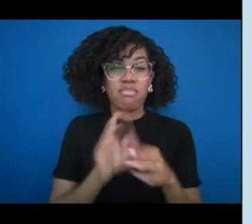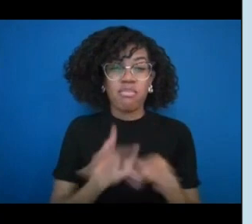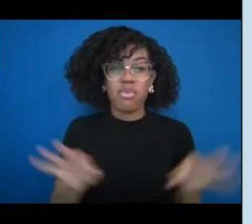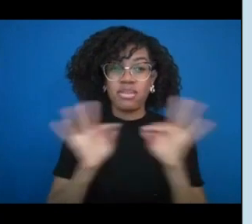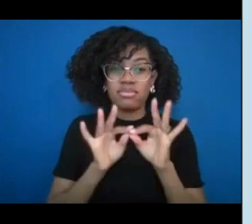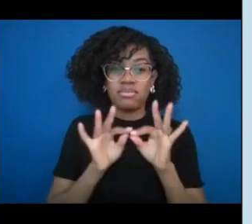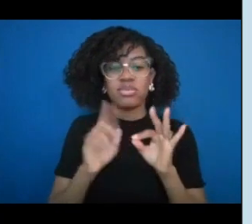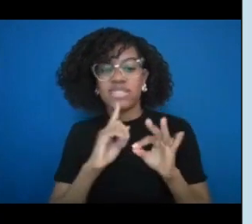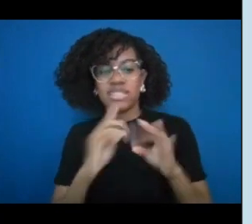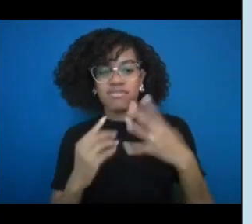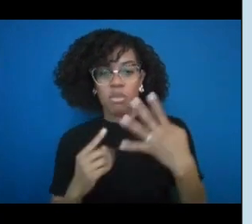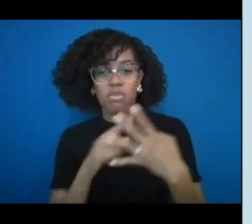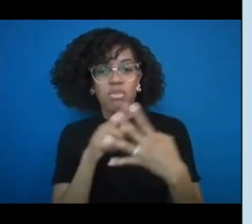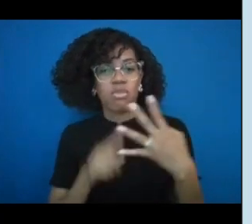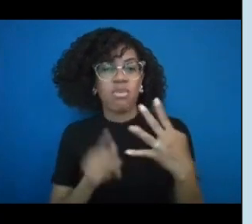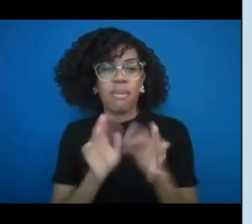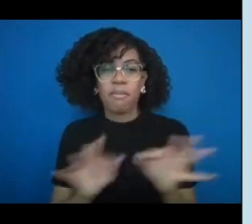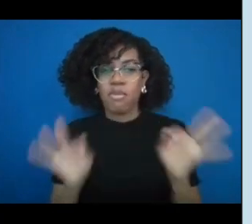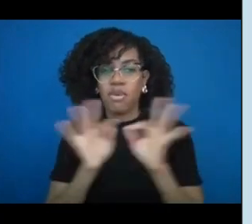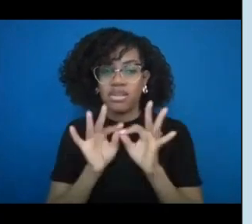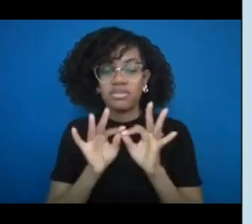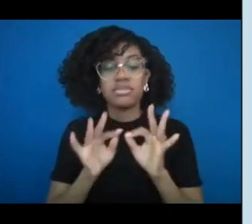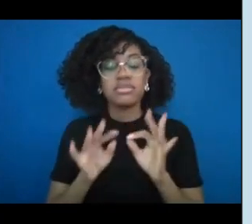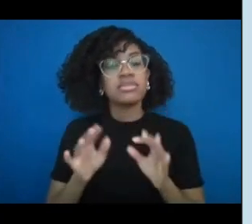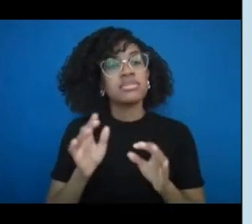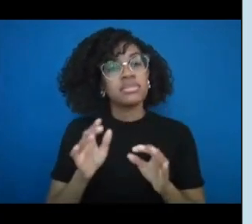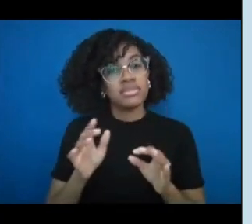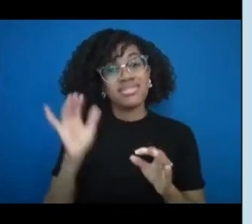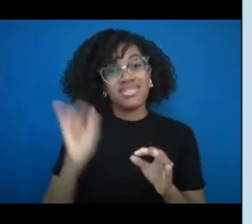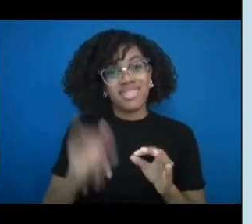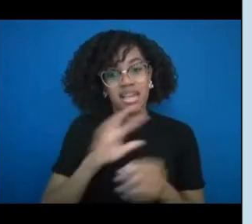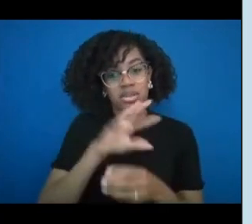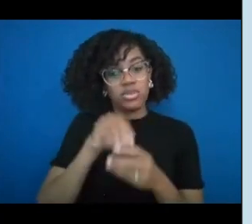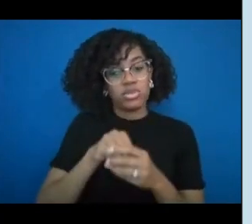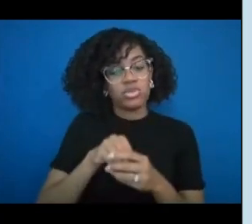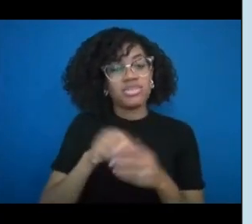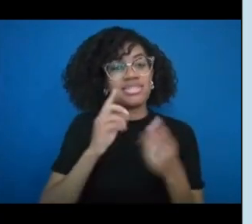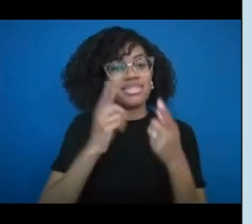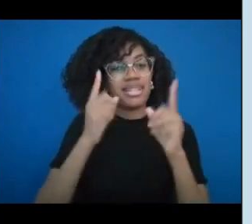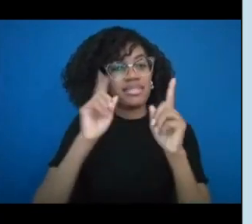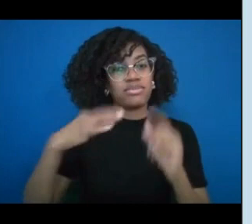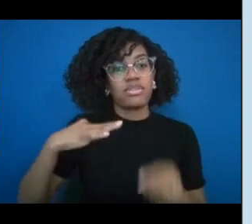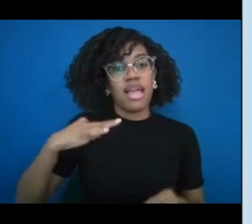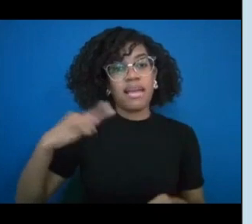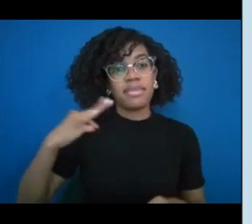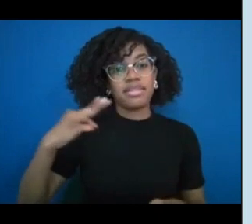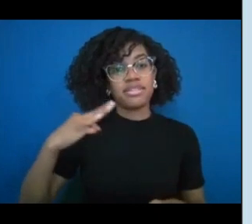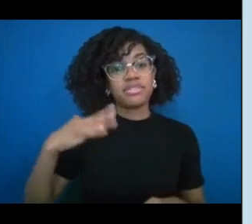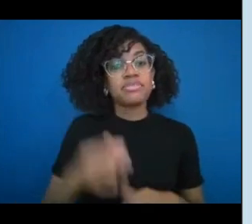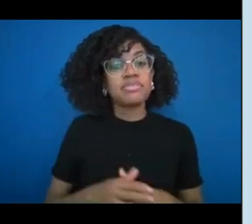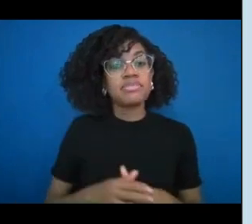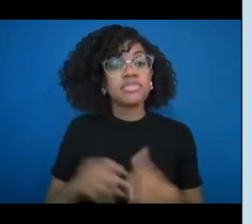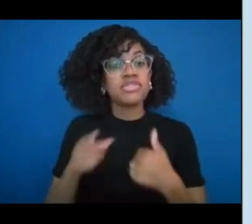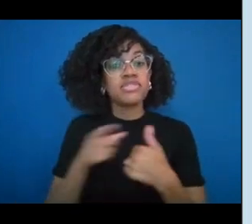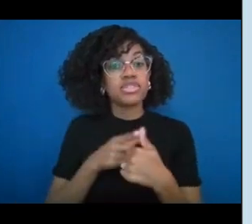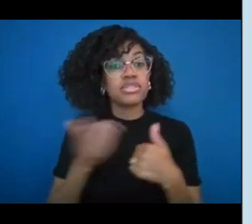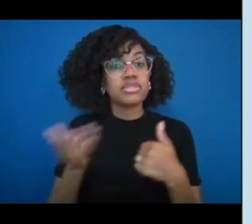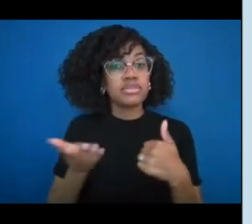to successful project applications. The first part